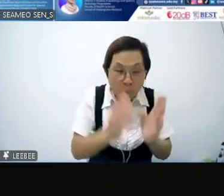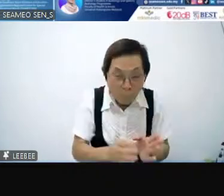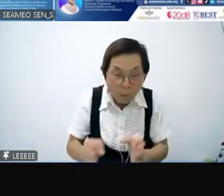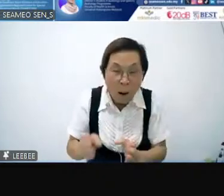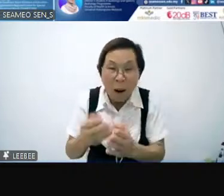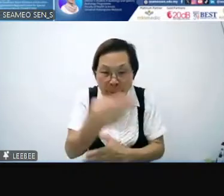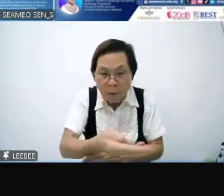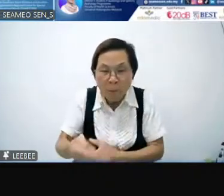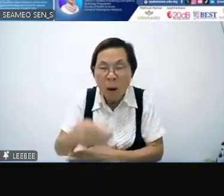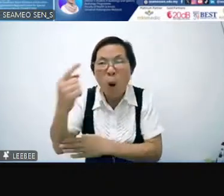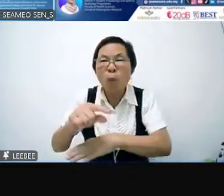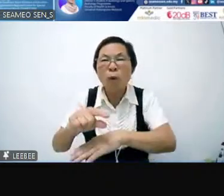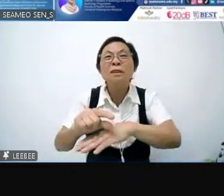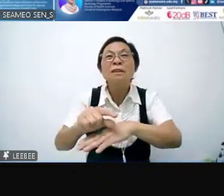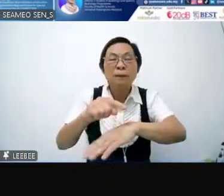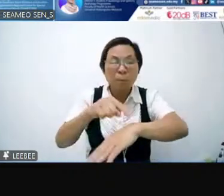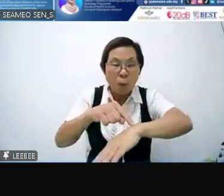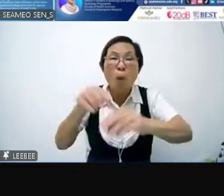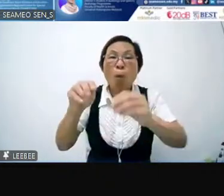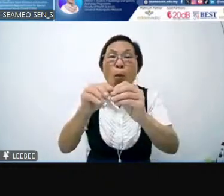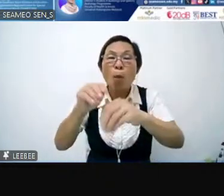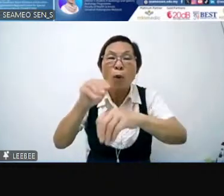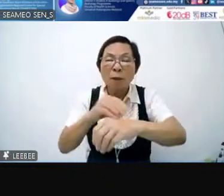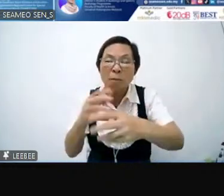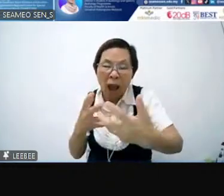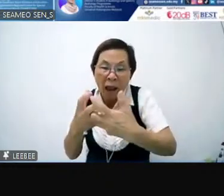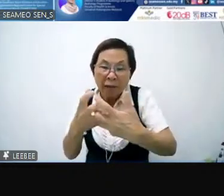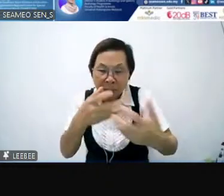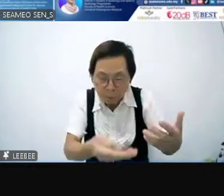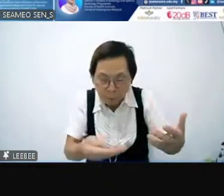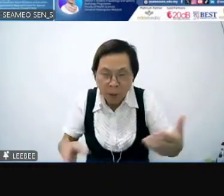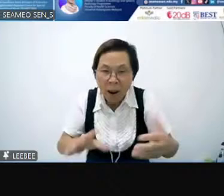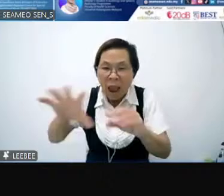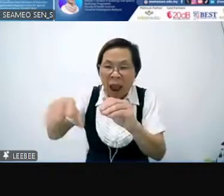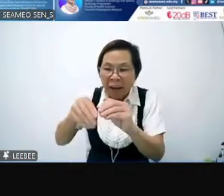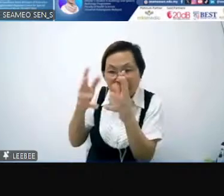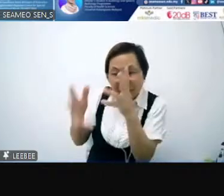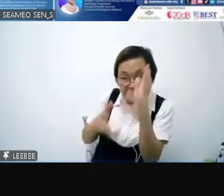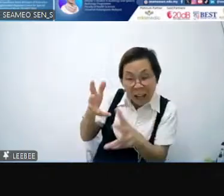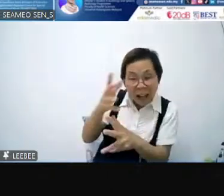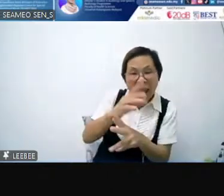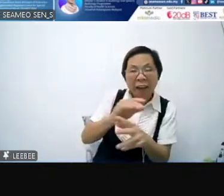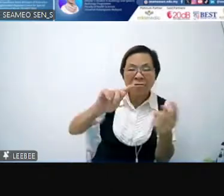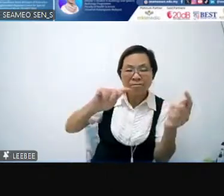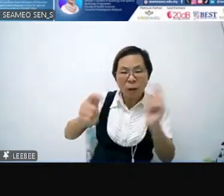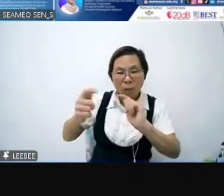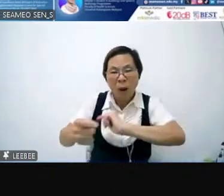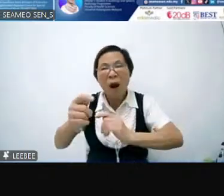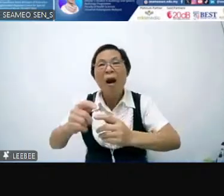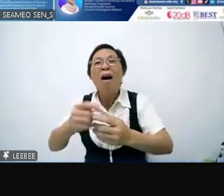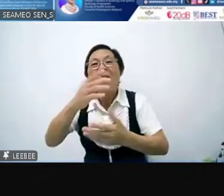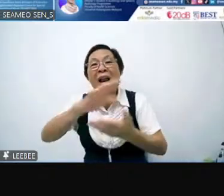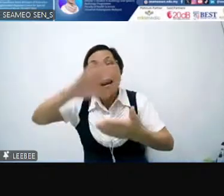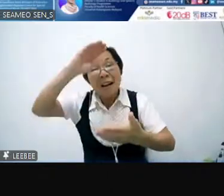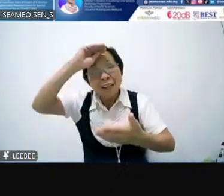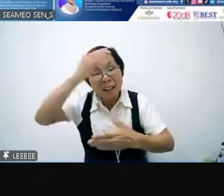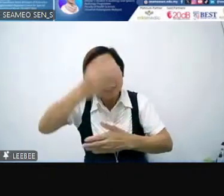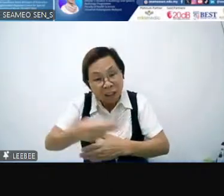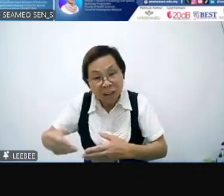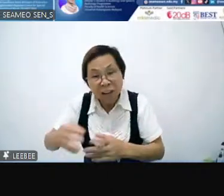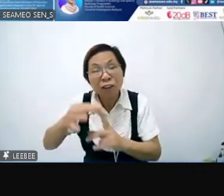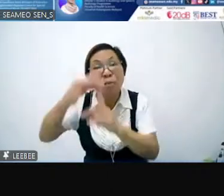often spending extra time adapting content, adding signs, and adjusting learning materials,